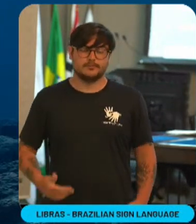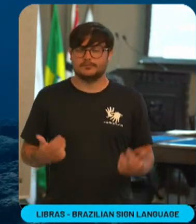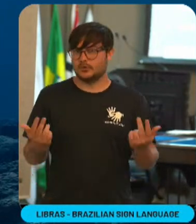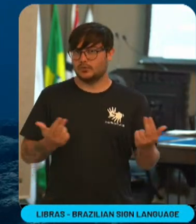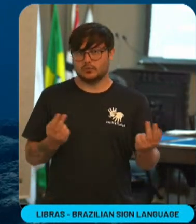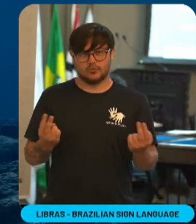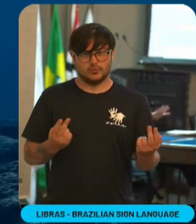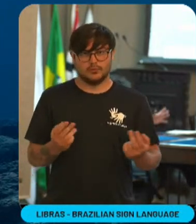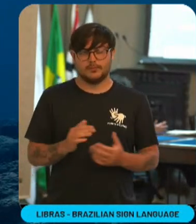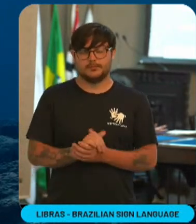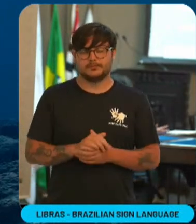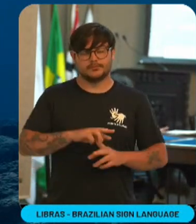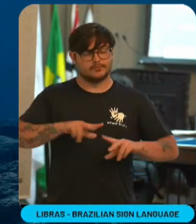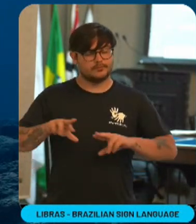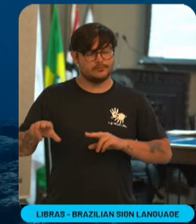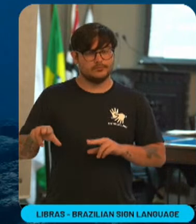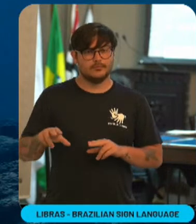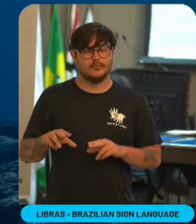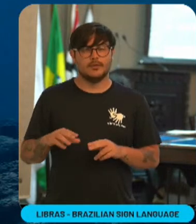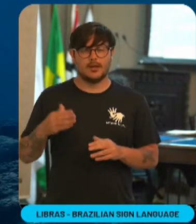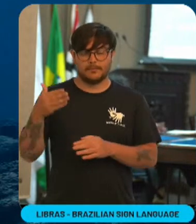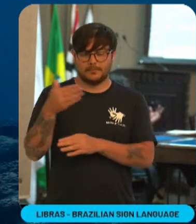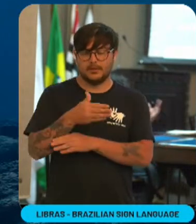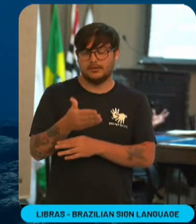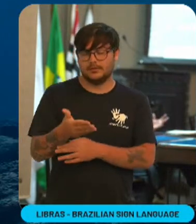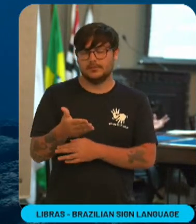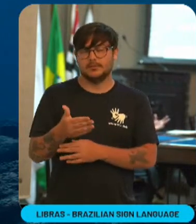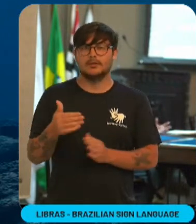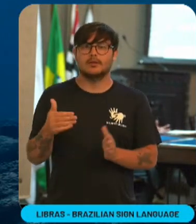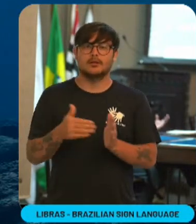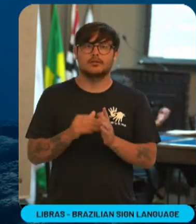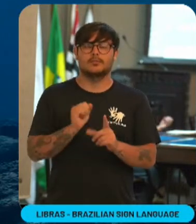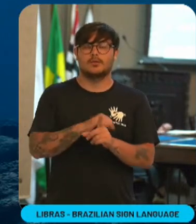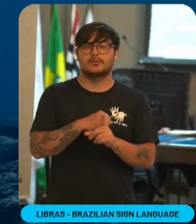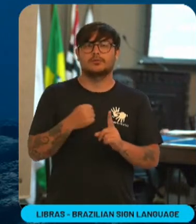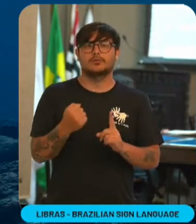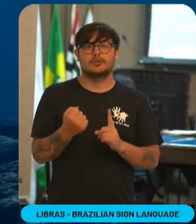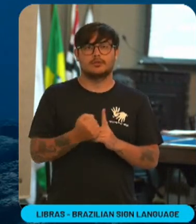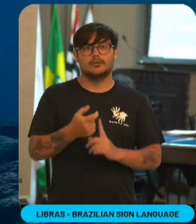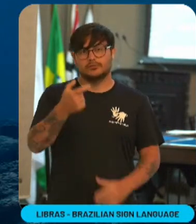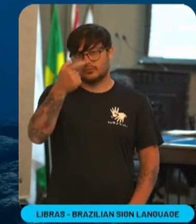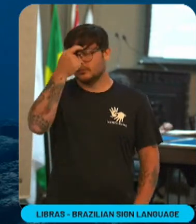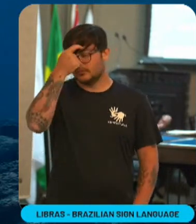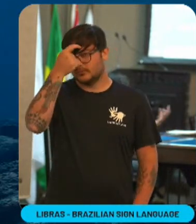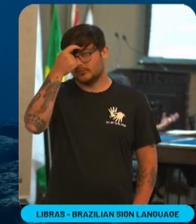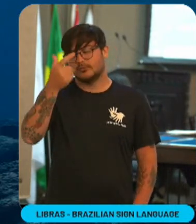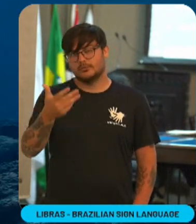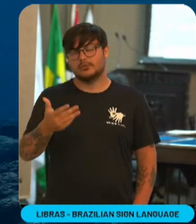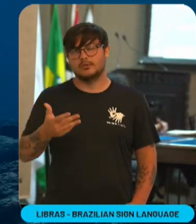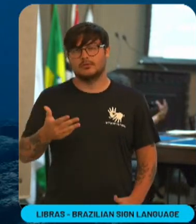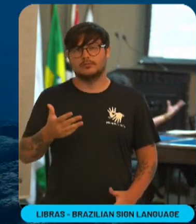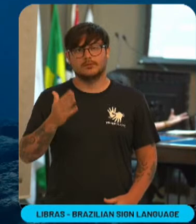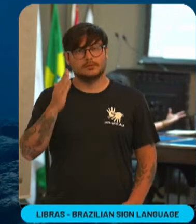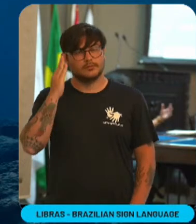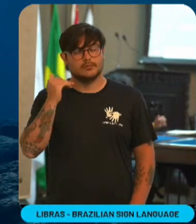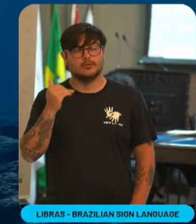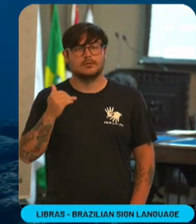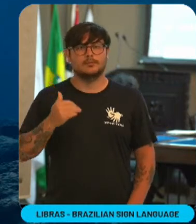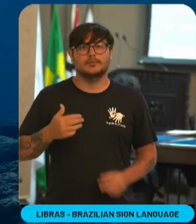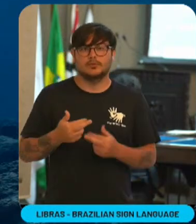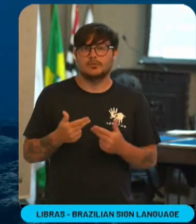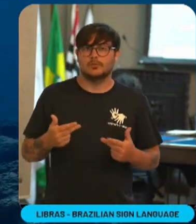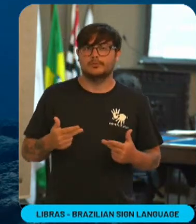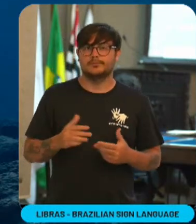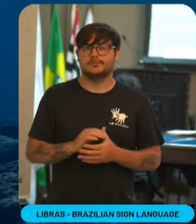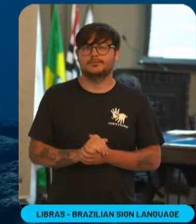sector, so different sectors that are participating in a